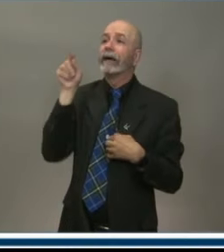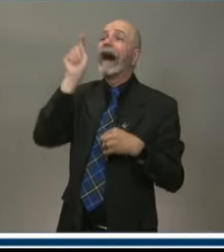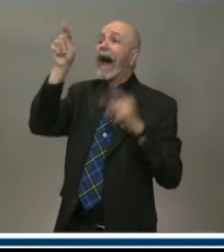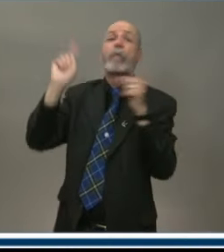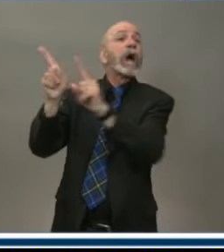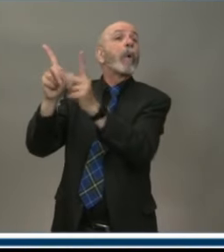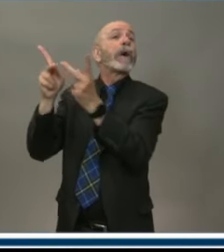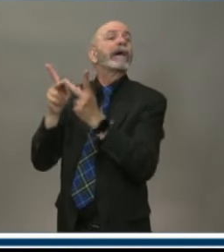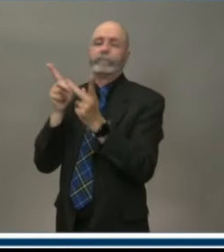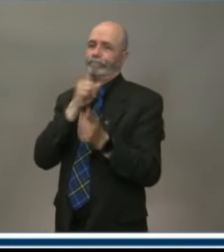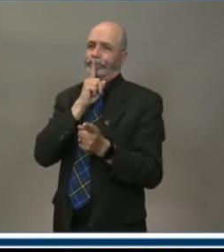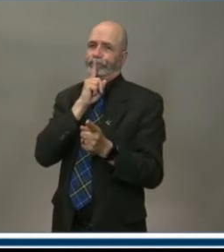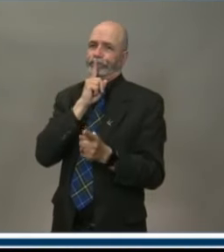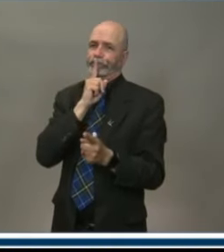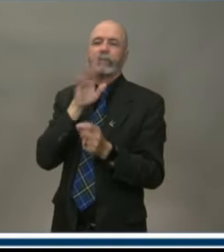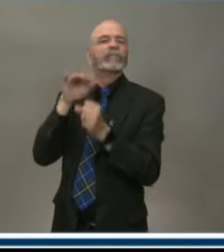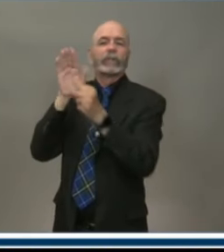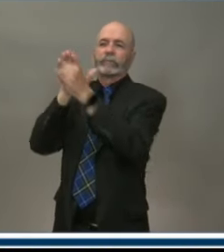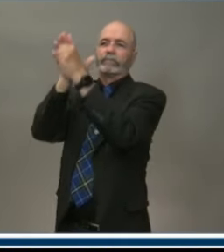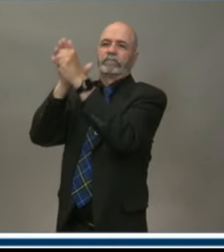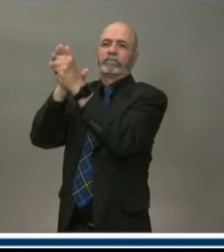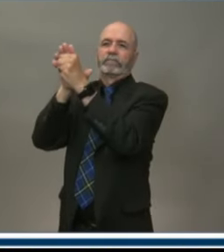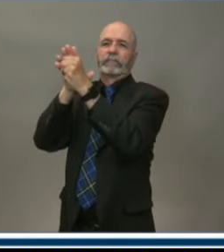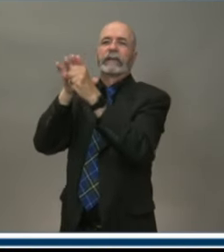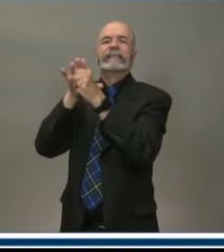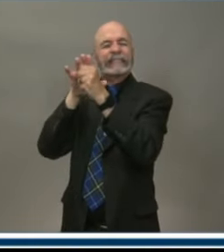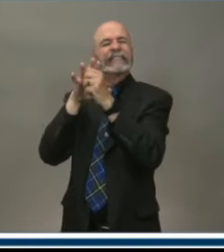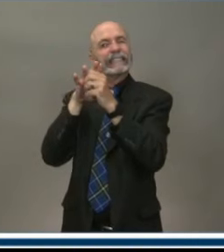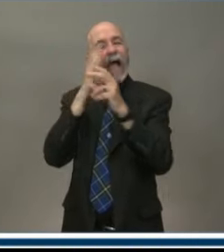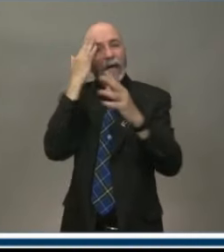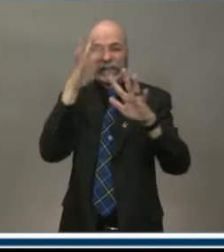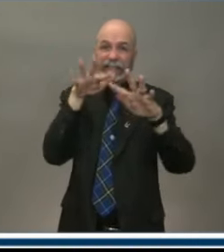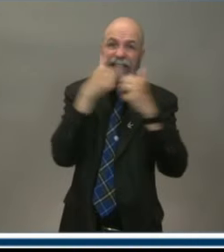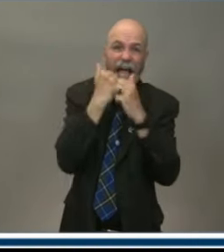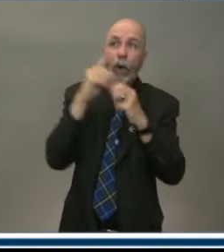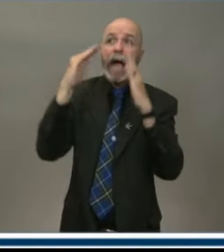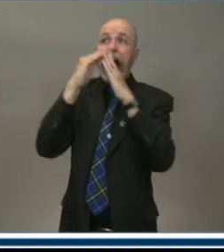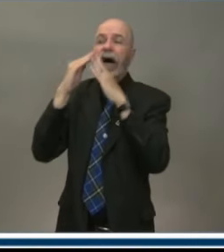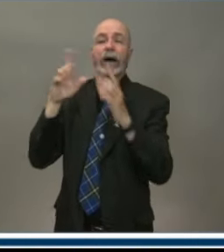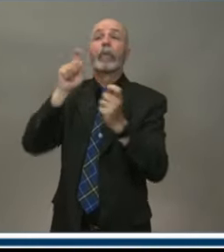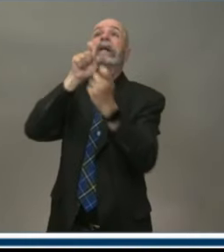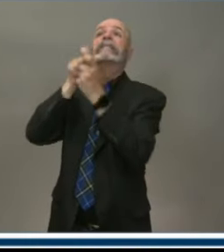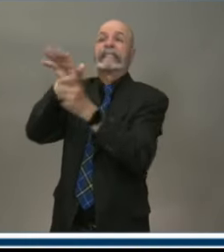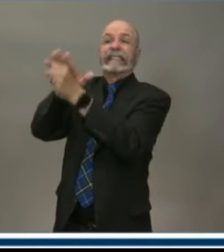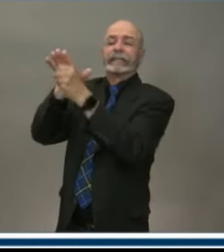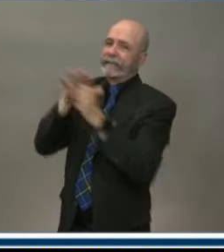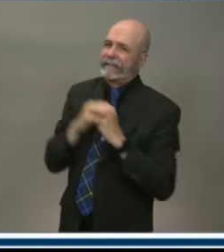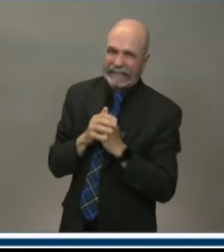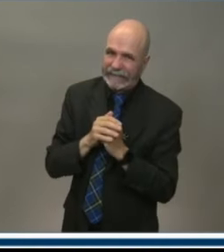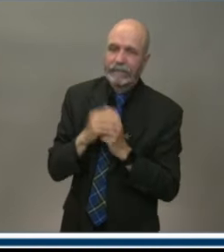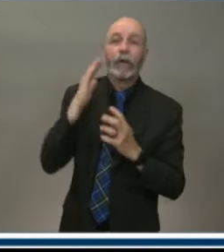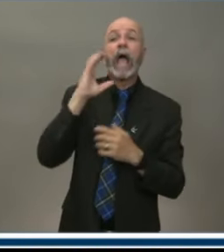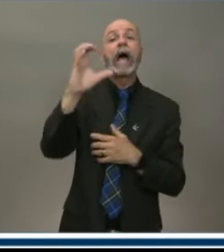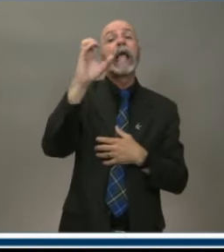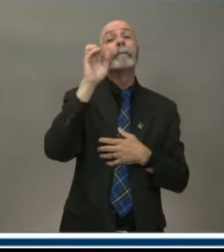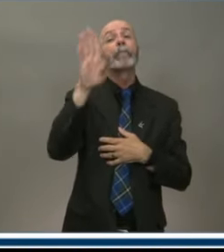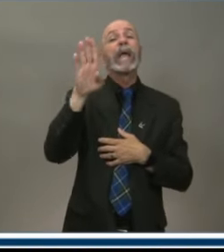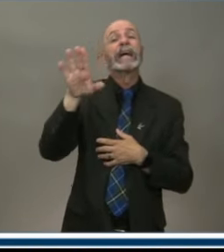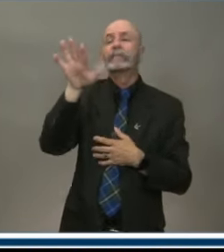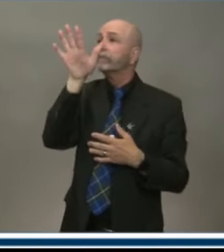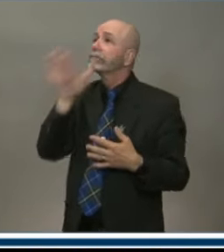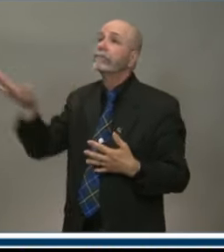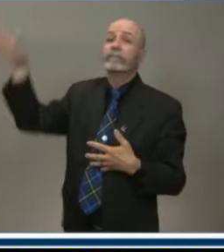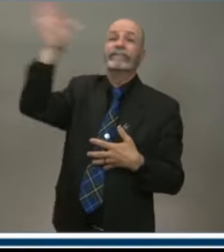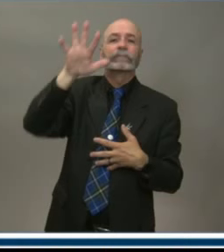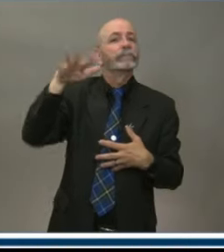challenges around identifying very local communities. But I think for Cape Breton, the message is the same for every part of